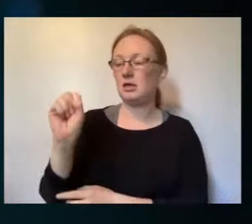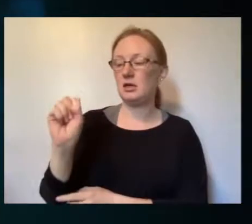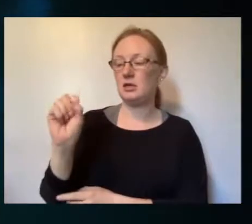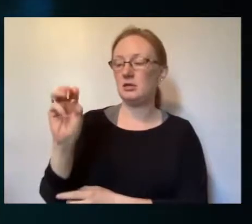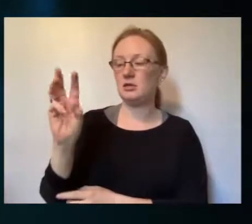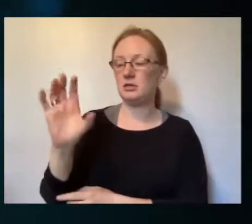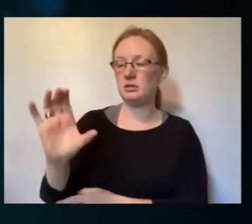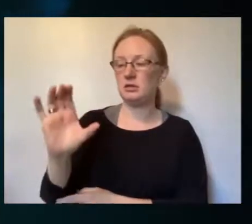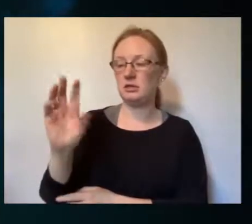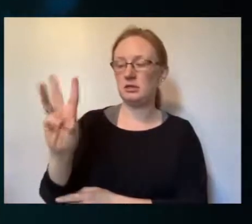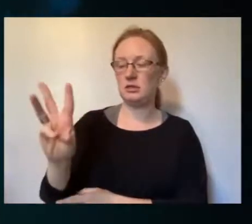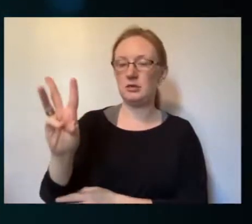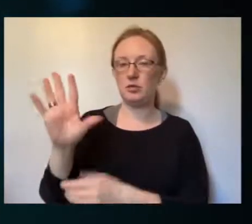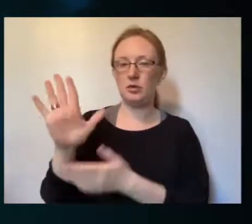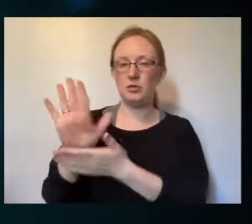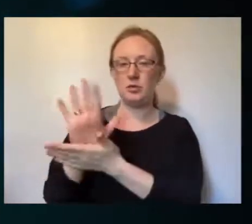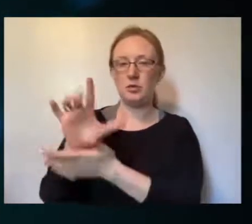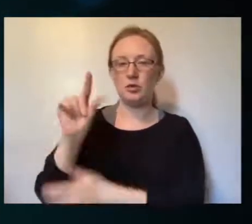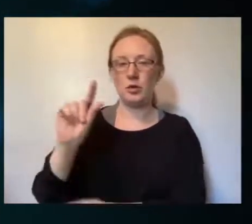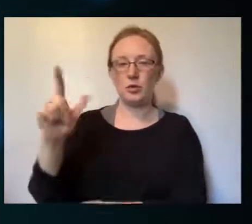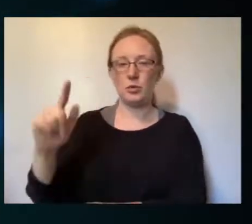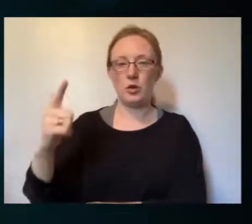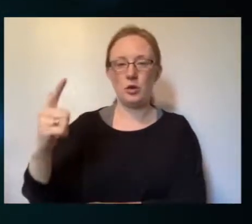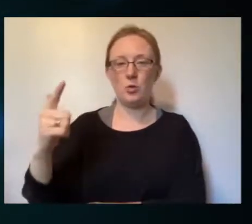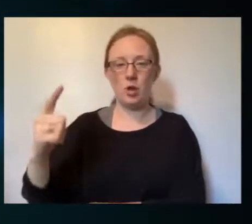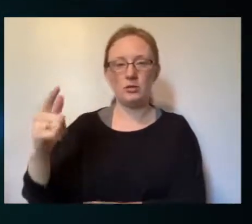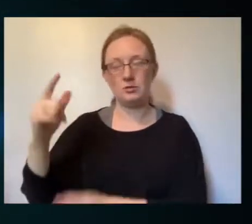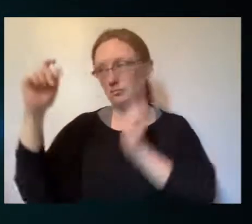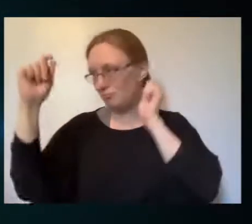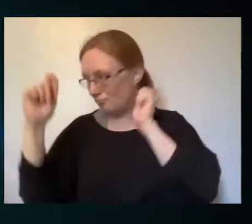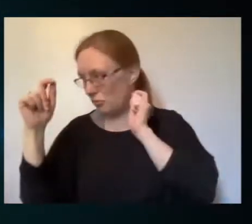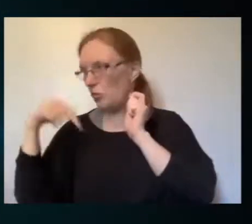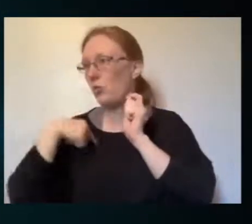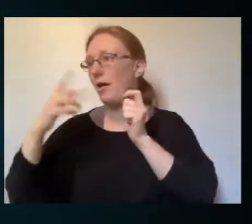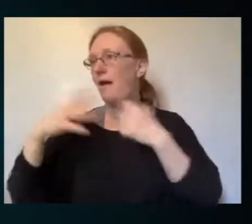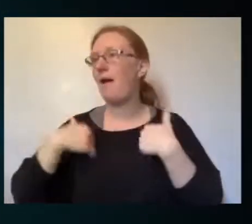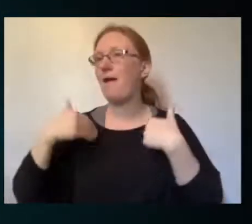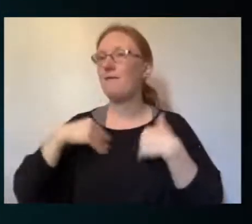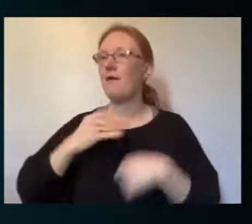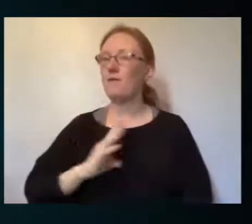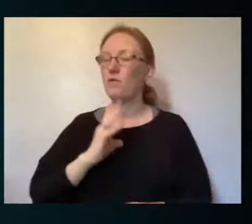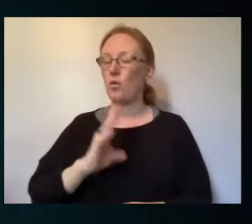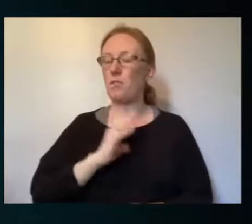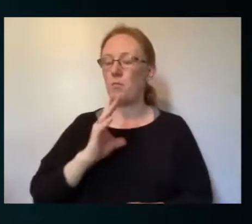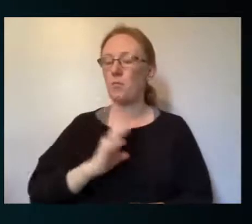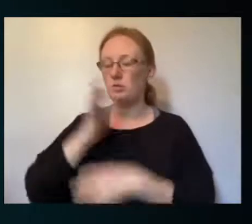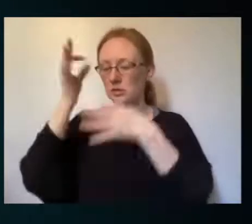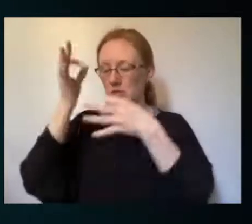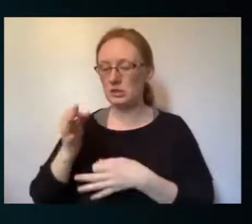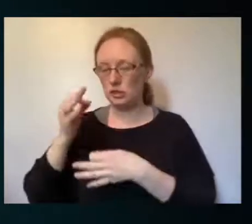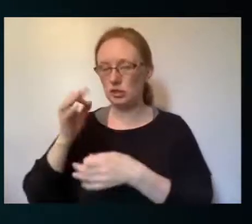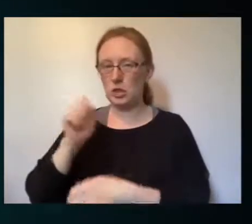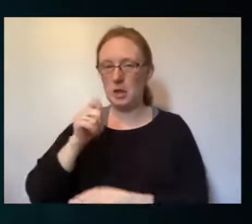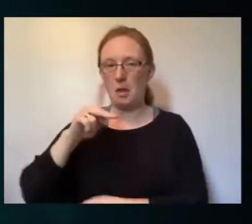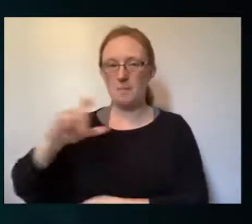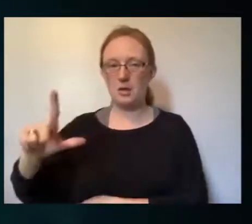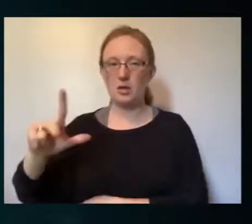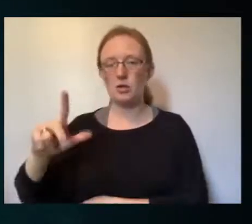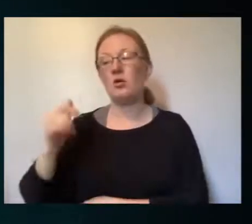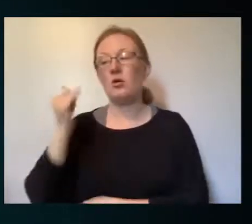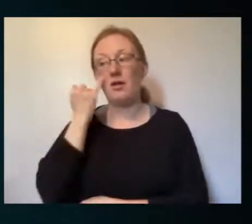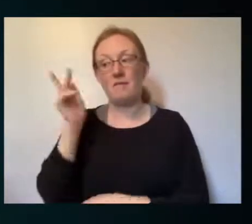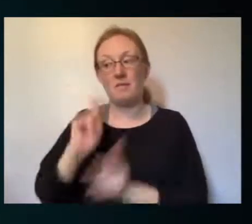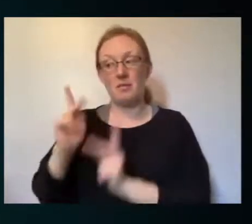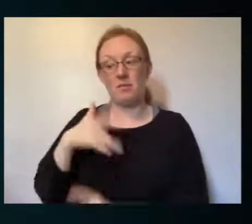2021 paper co-chair hat, we implemented a formal decision appeal process for authors in the event that they feel